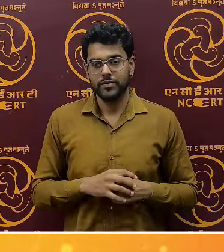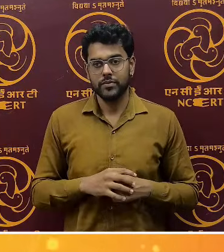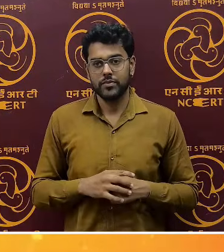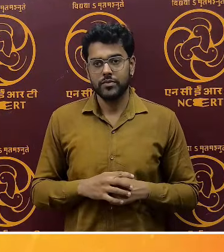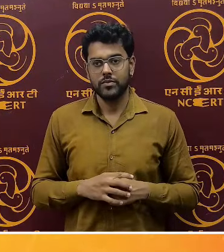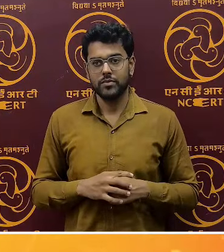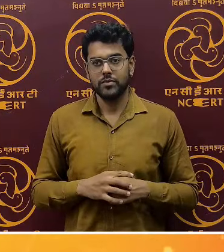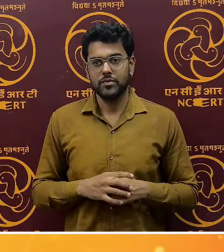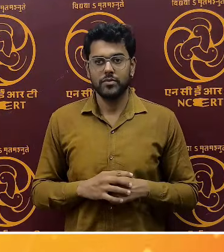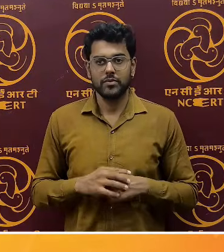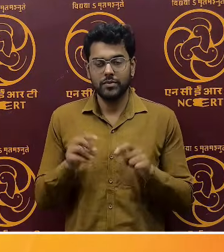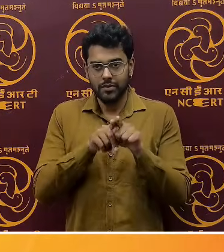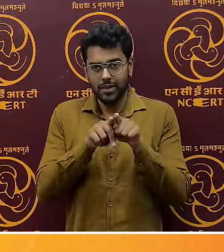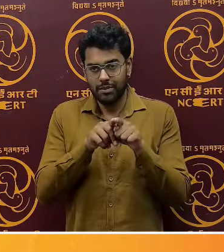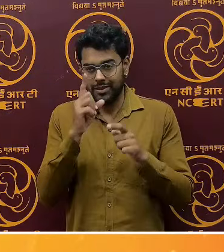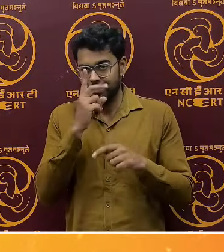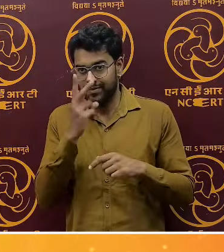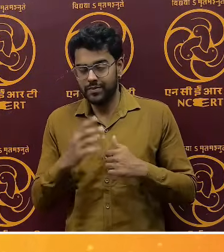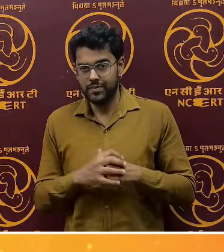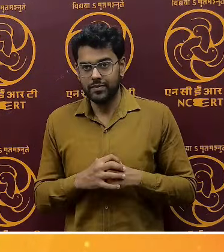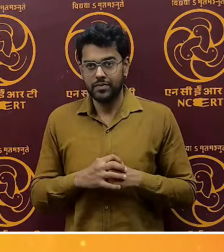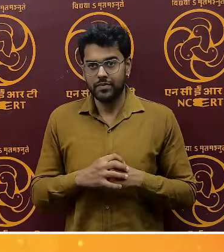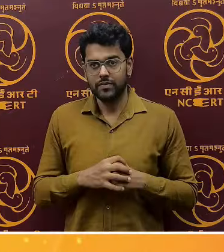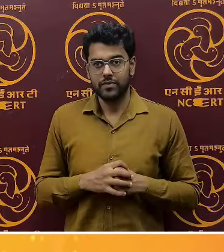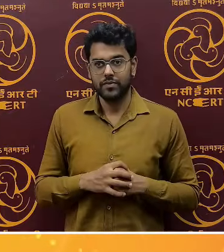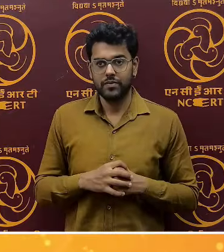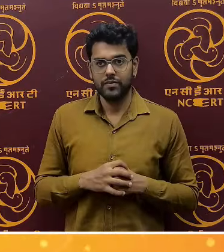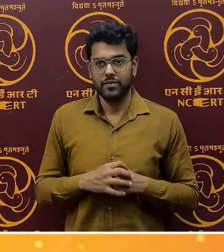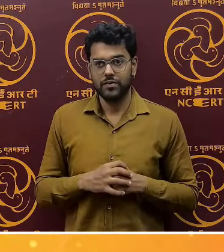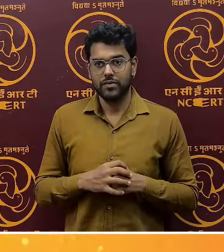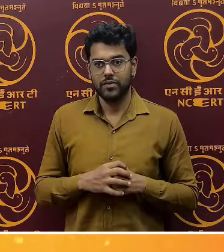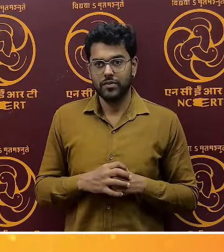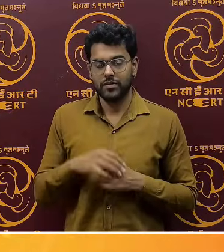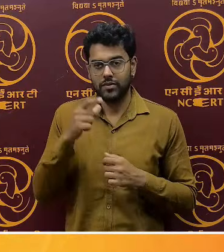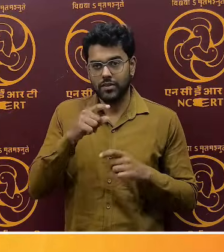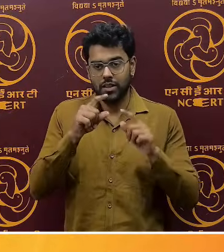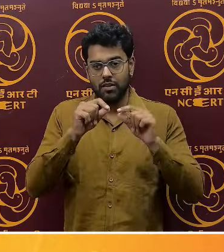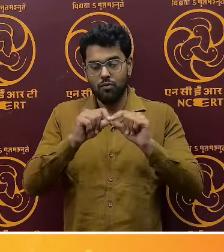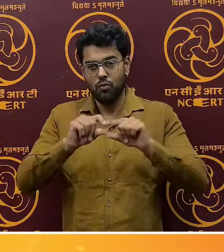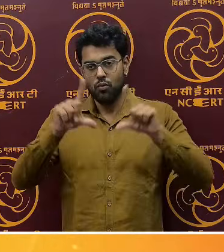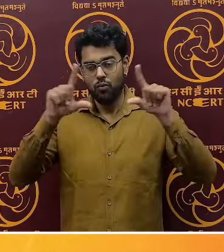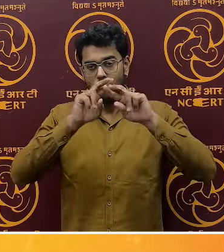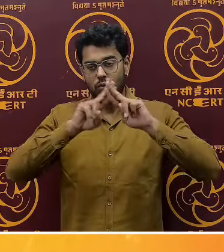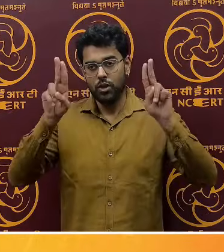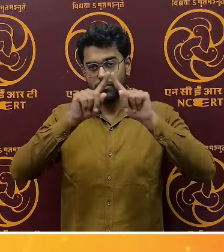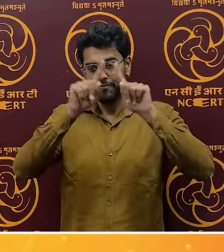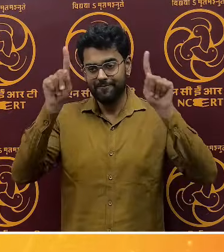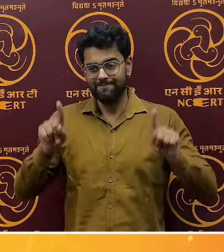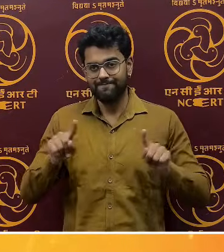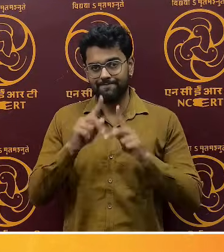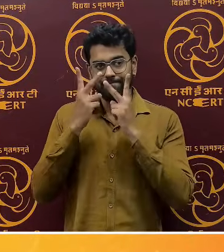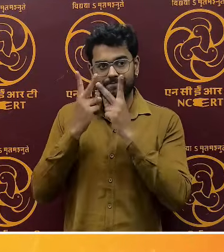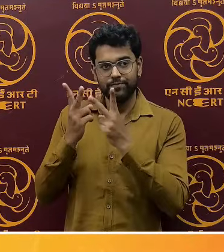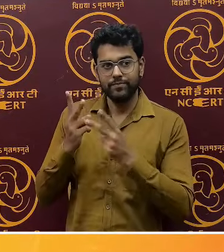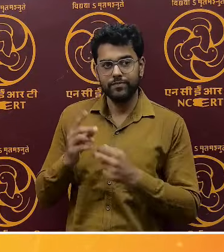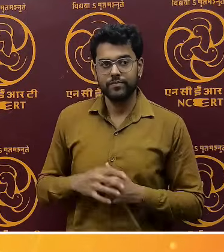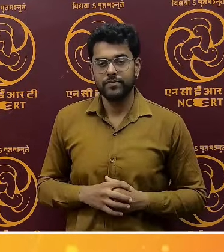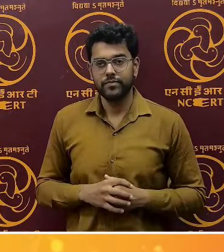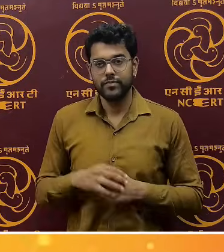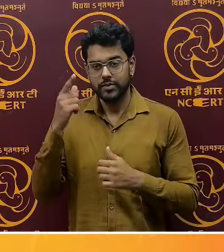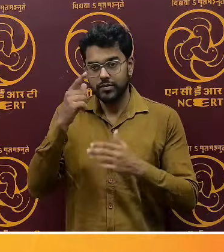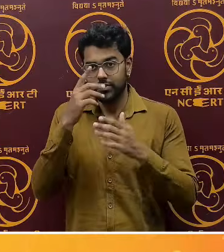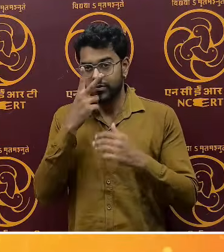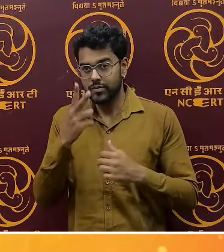We have reached here into the simulation. Now we will take it into the full screen. It has come here.